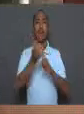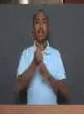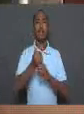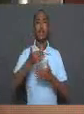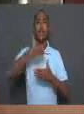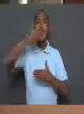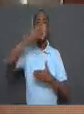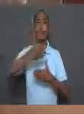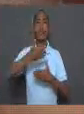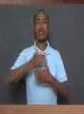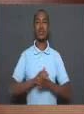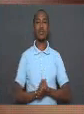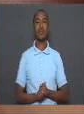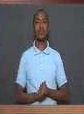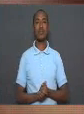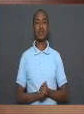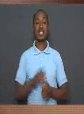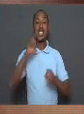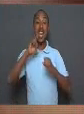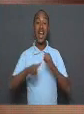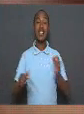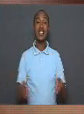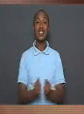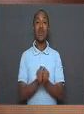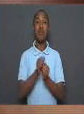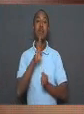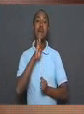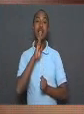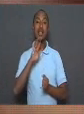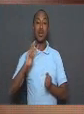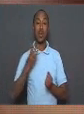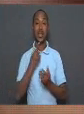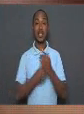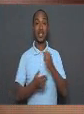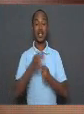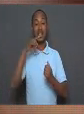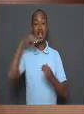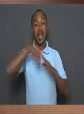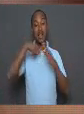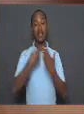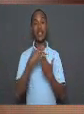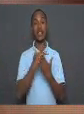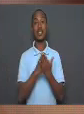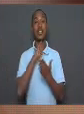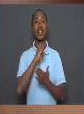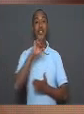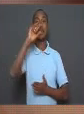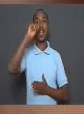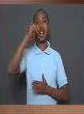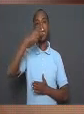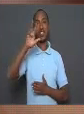walls. The last common base we will discuss in this lesson is